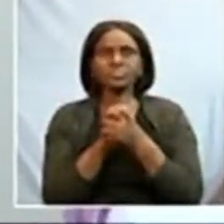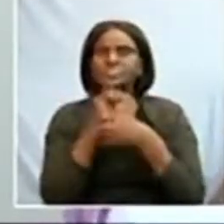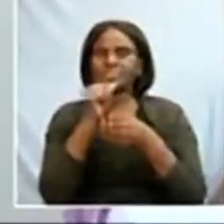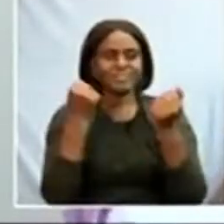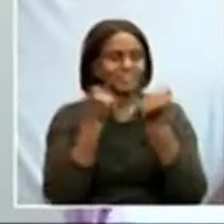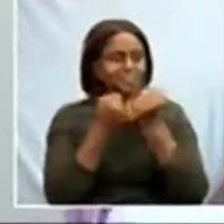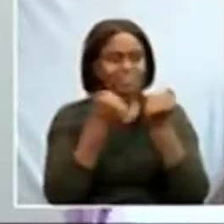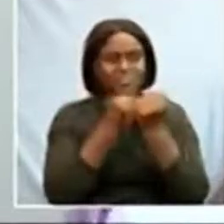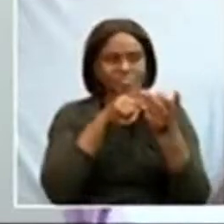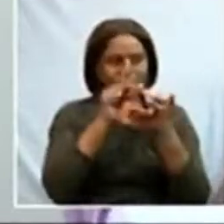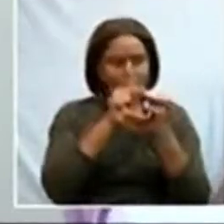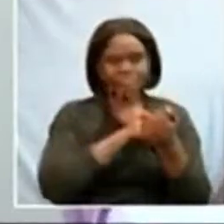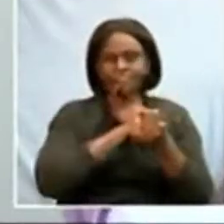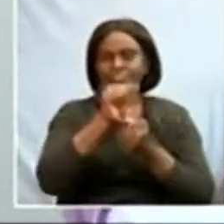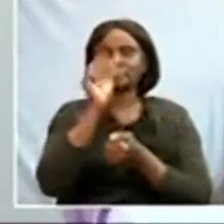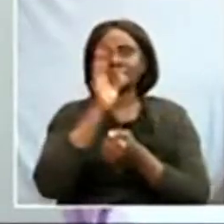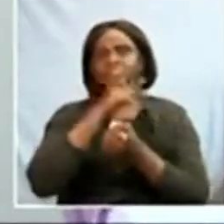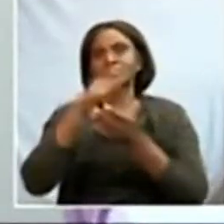unsupported payment, we pass it.